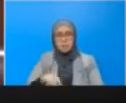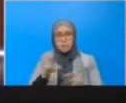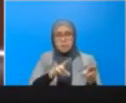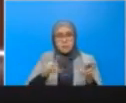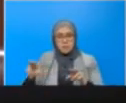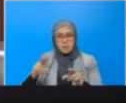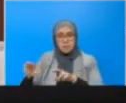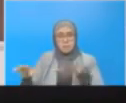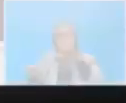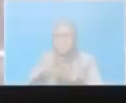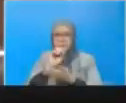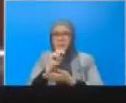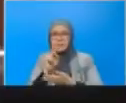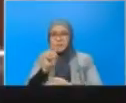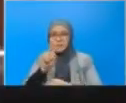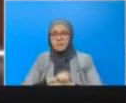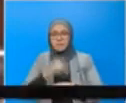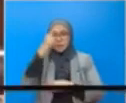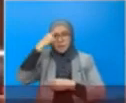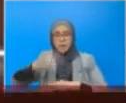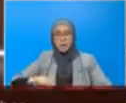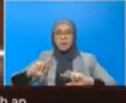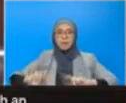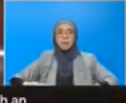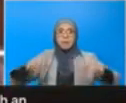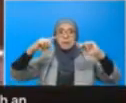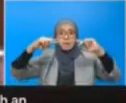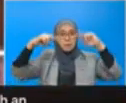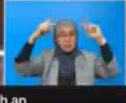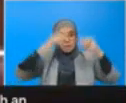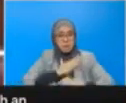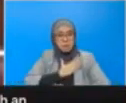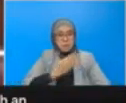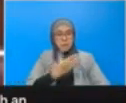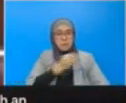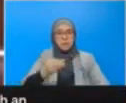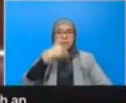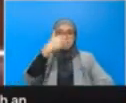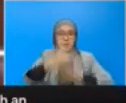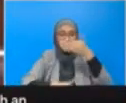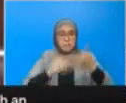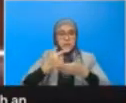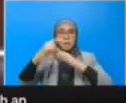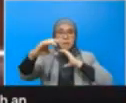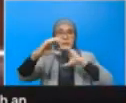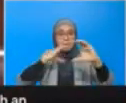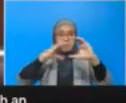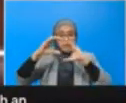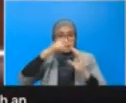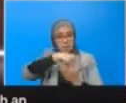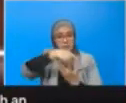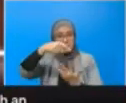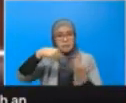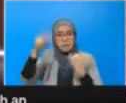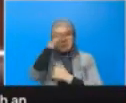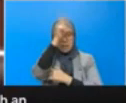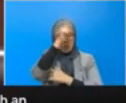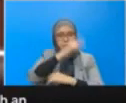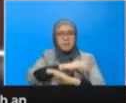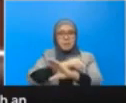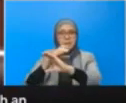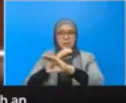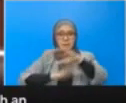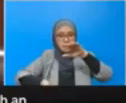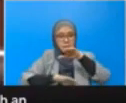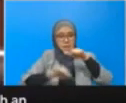bawah kelolaan mereka. Untuk meningkatkan komitmen dan pelaksanaan komunikasi antara kerajaan yang prihatin di bawah pimpinan